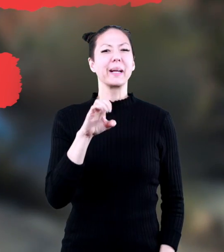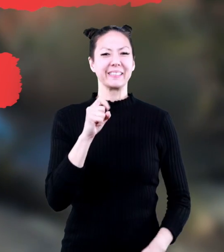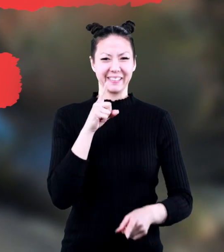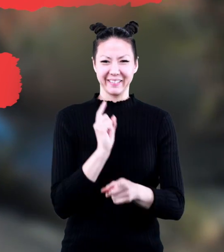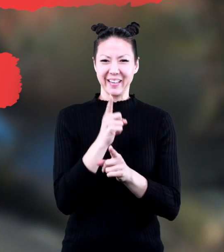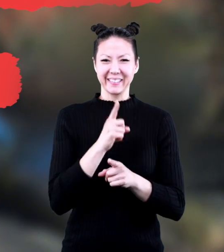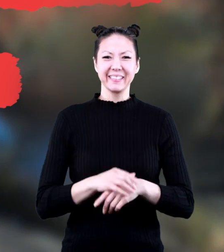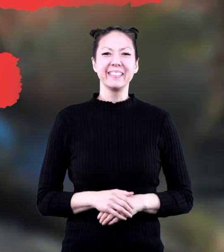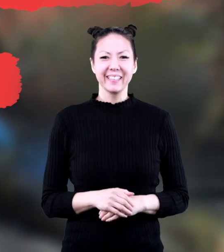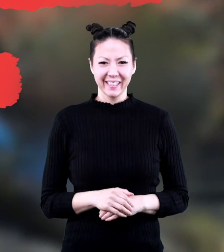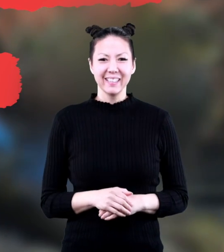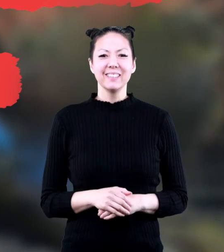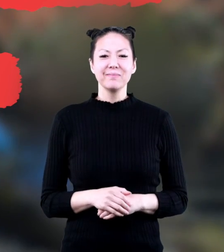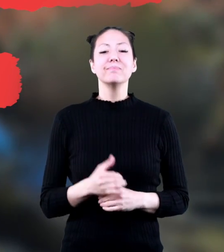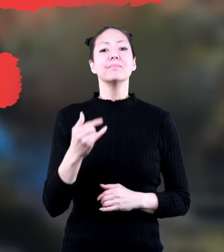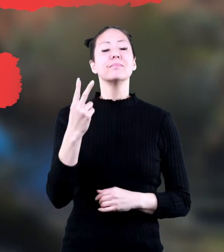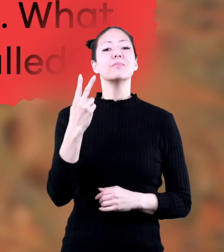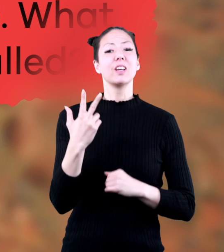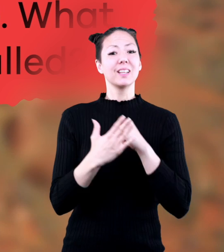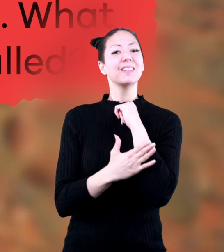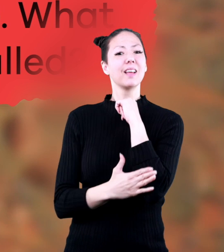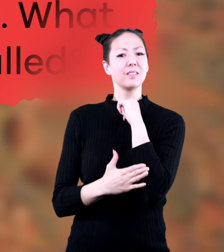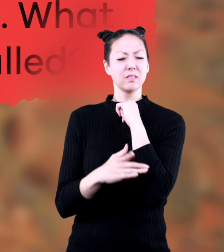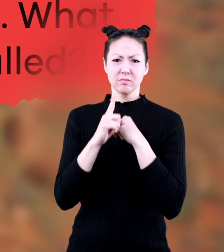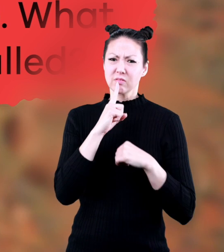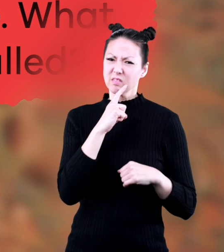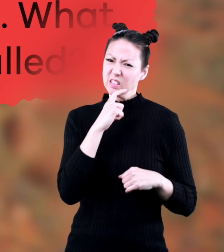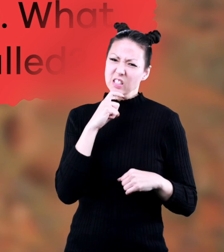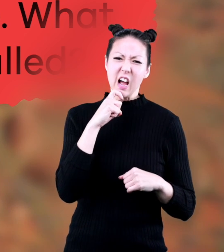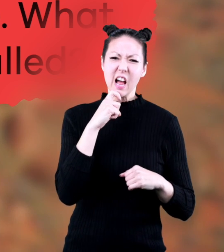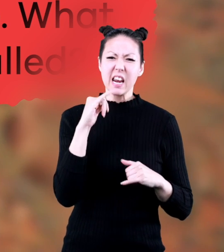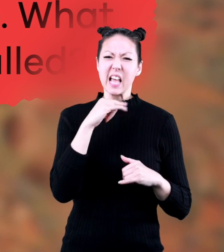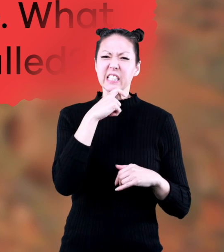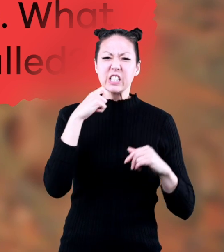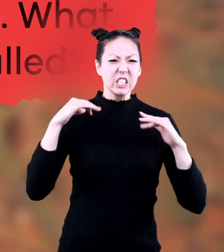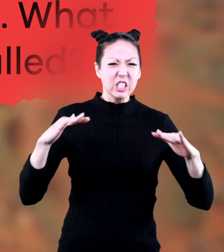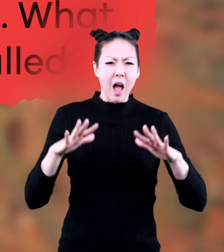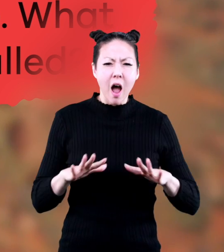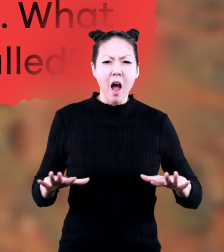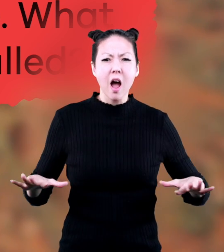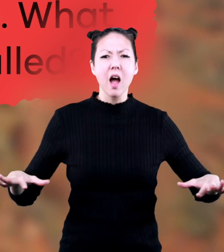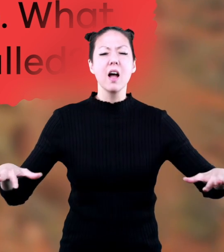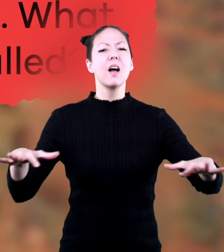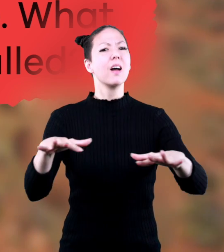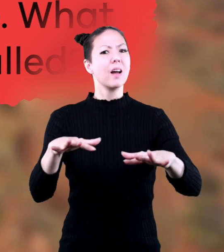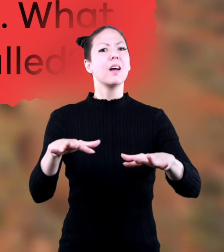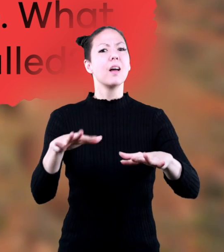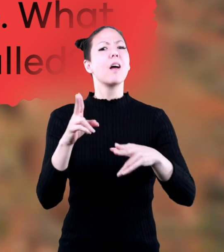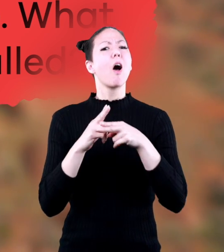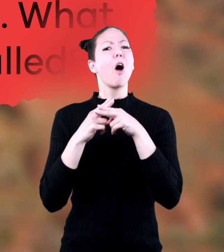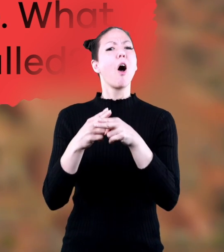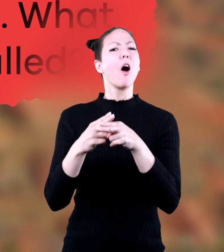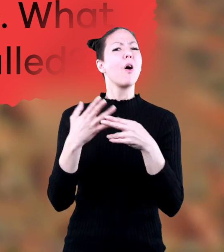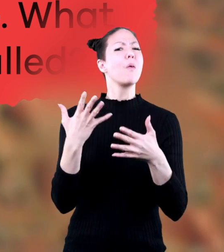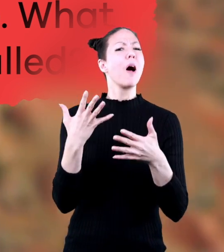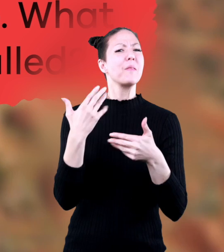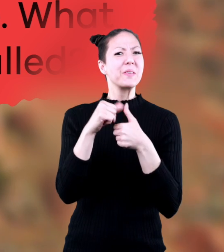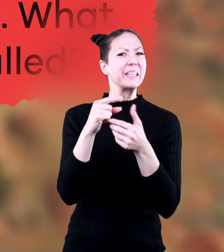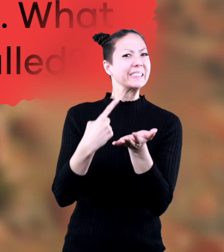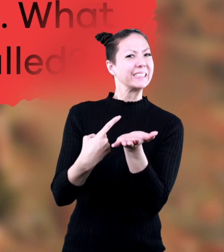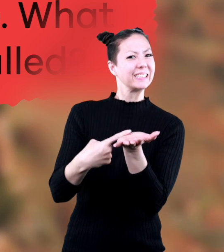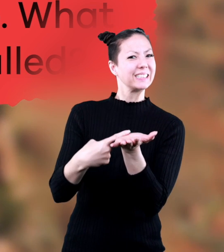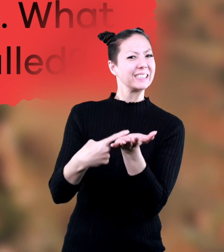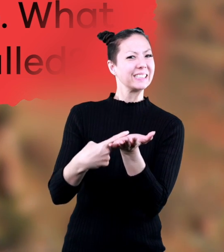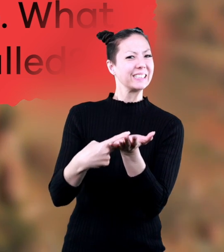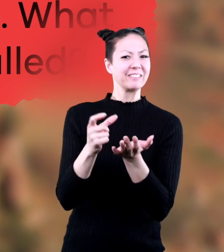The Aborigines. 2/3 of the country is very dry and desert-like. What is